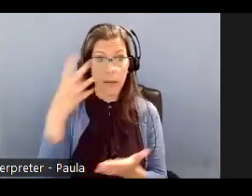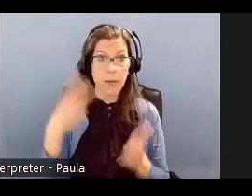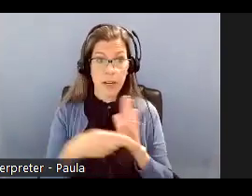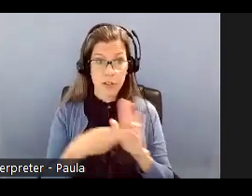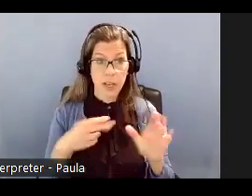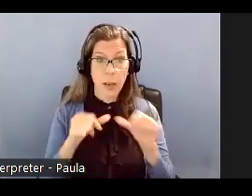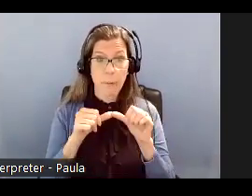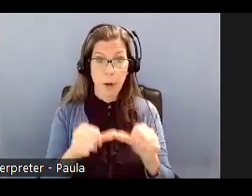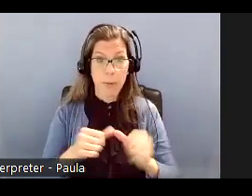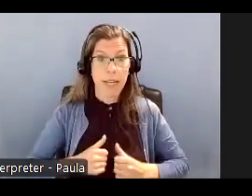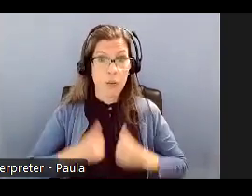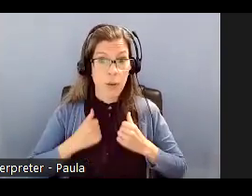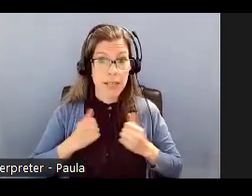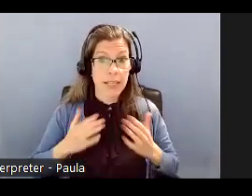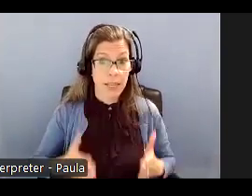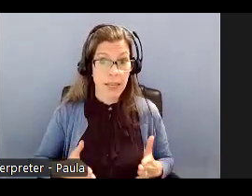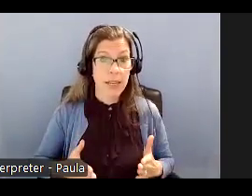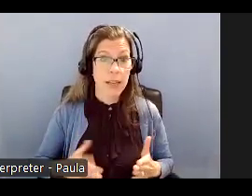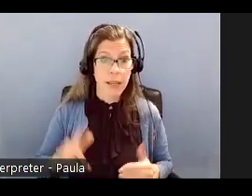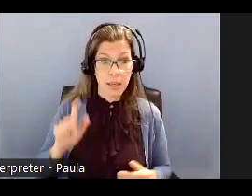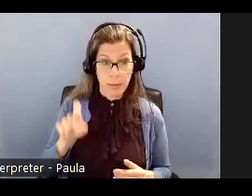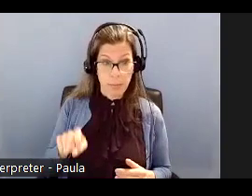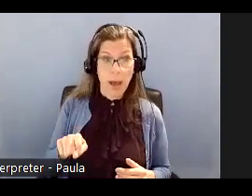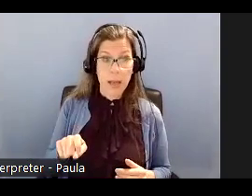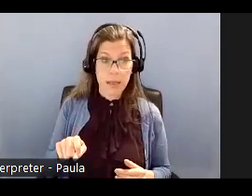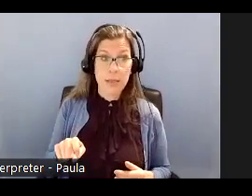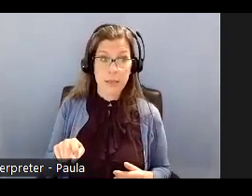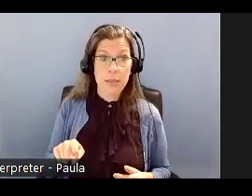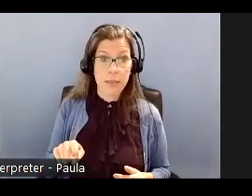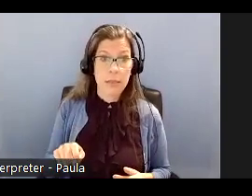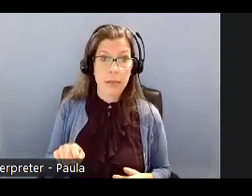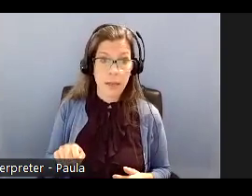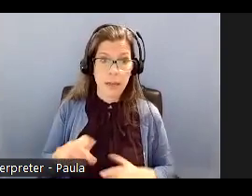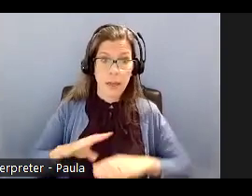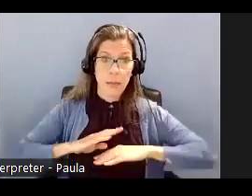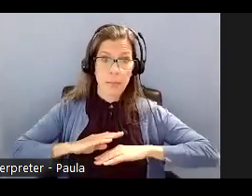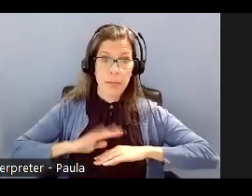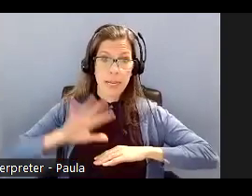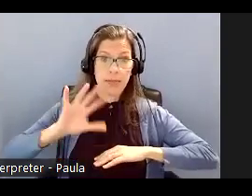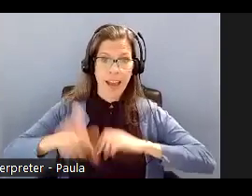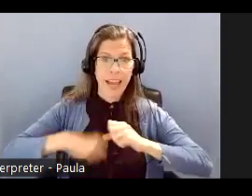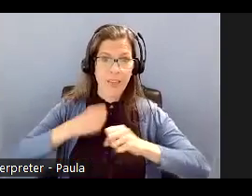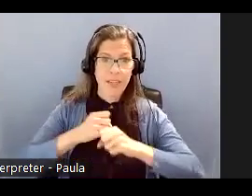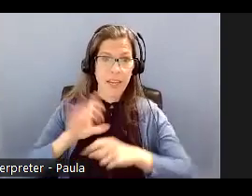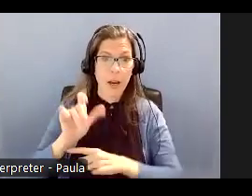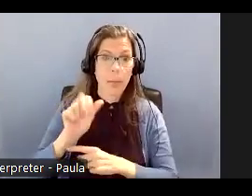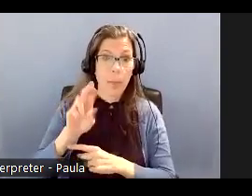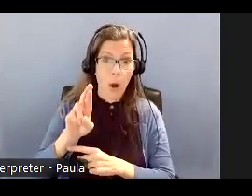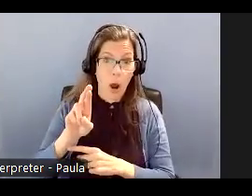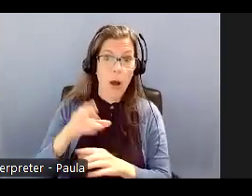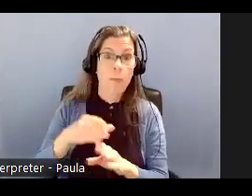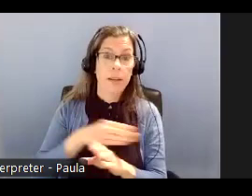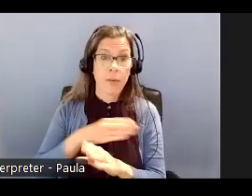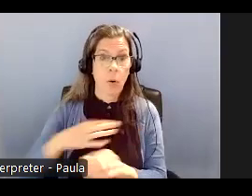permanent residence, they have to meet a 5-year bar before they're